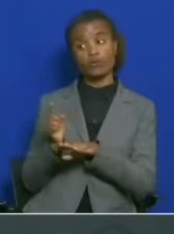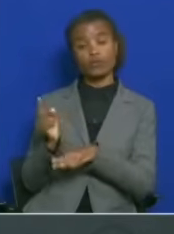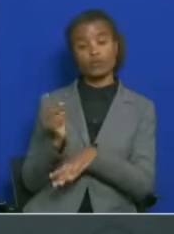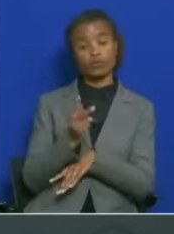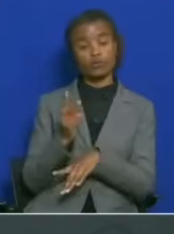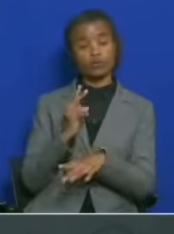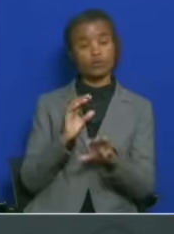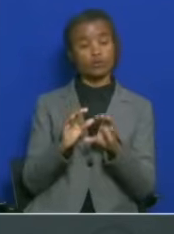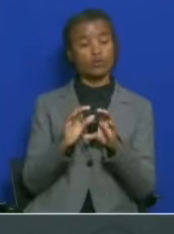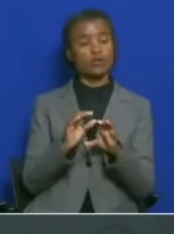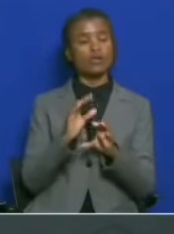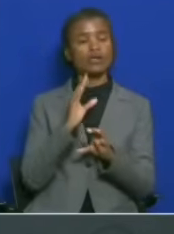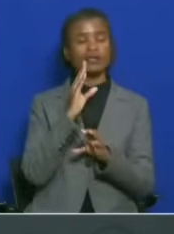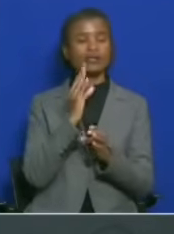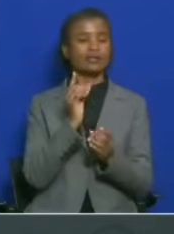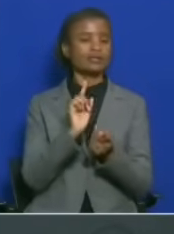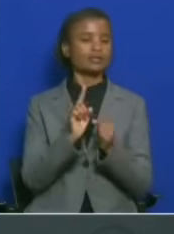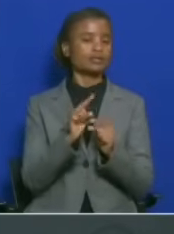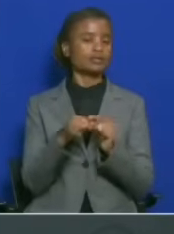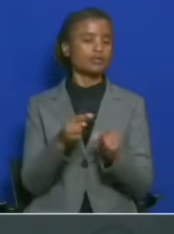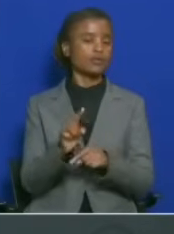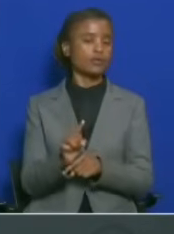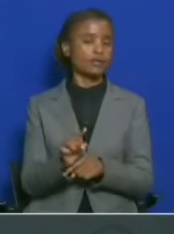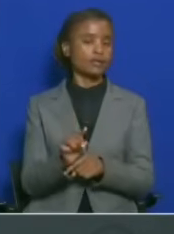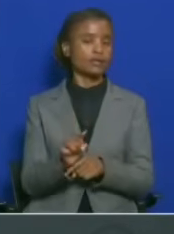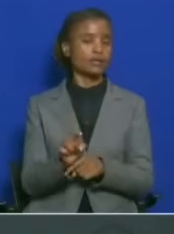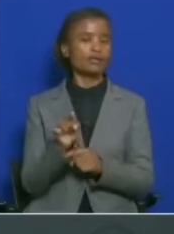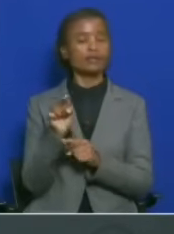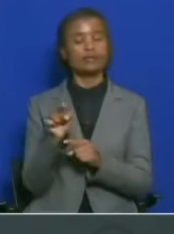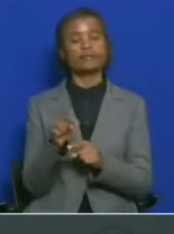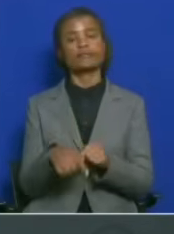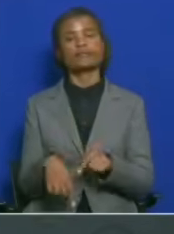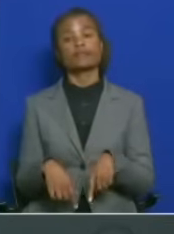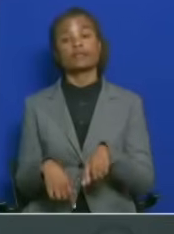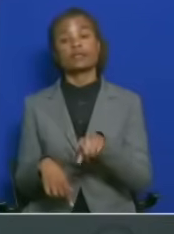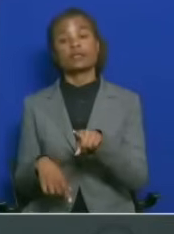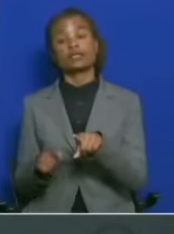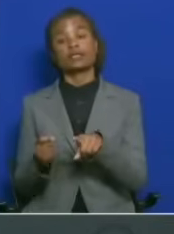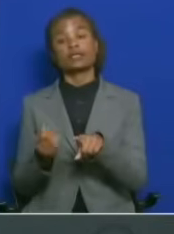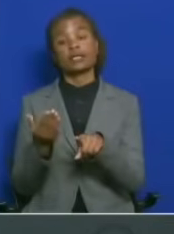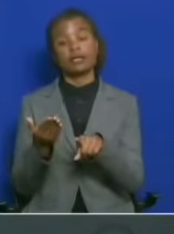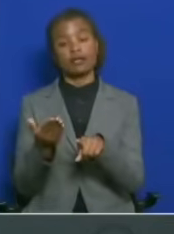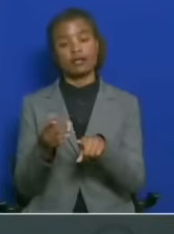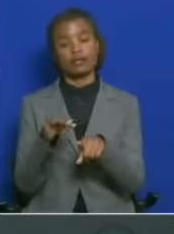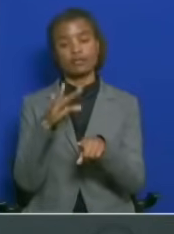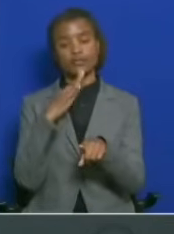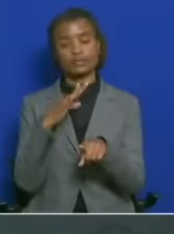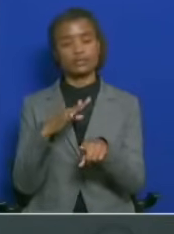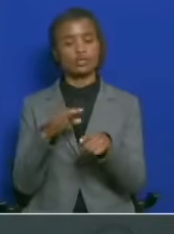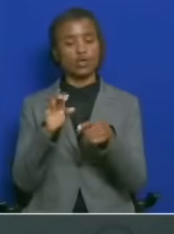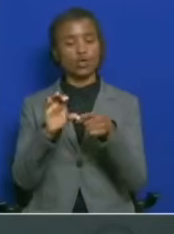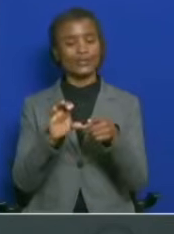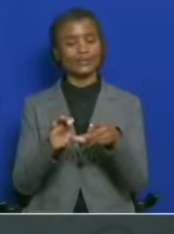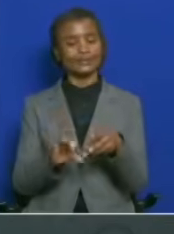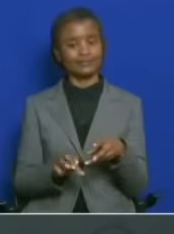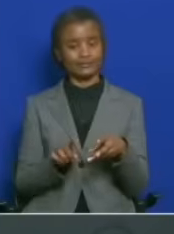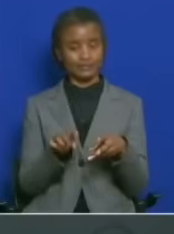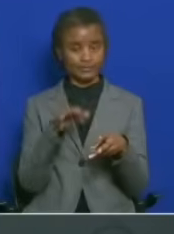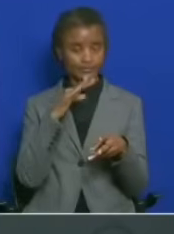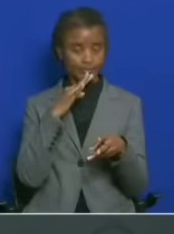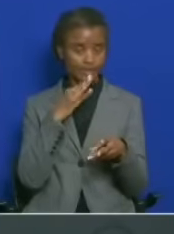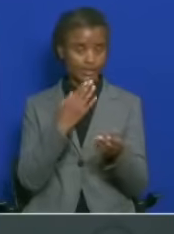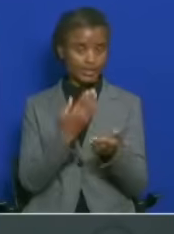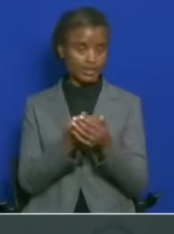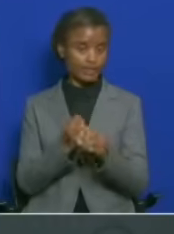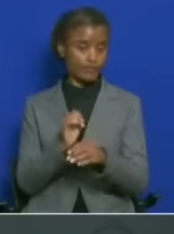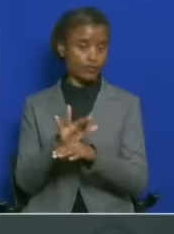the general conditions, so the document before the tender is issued. And then they kept saying, "I'll